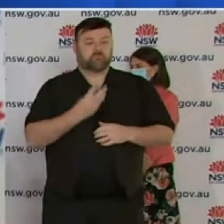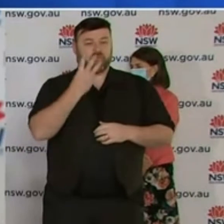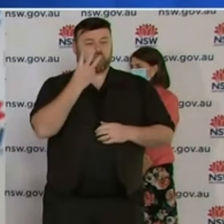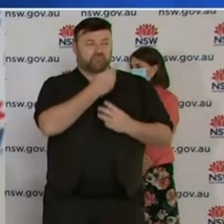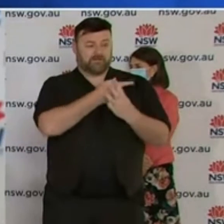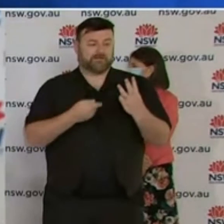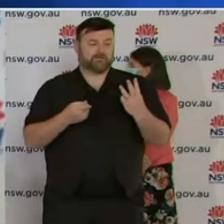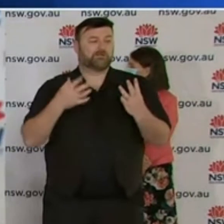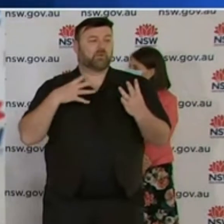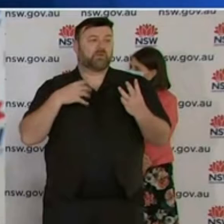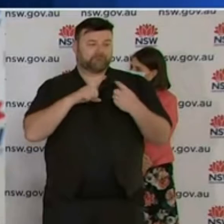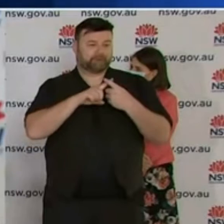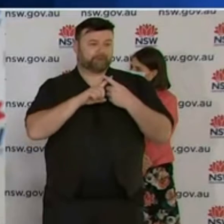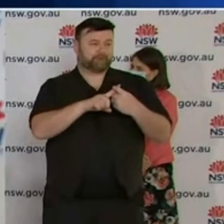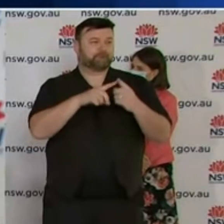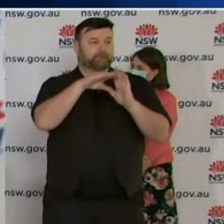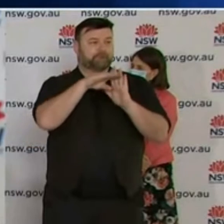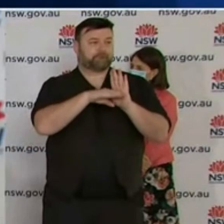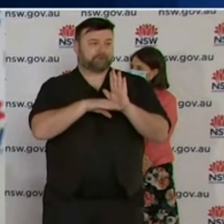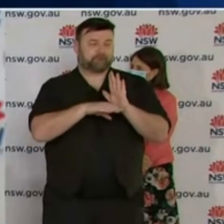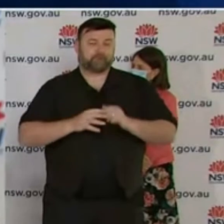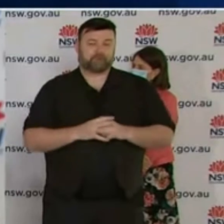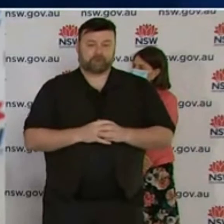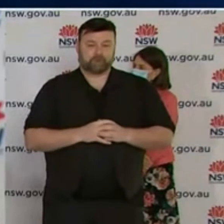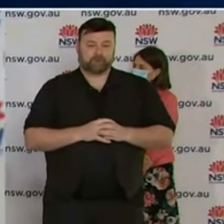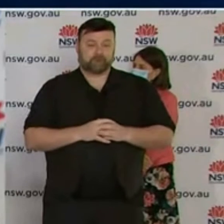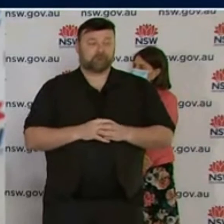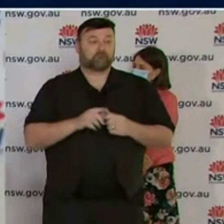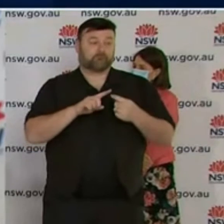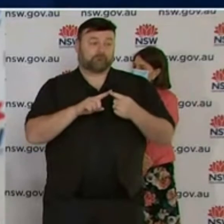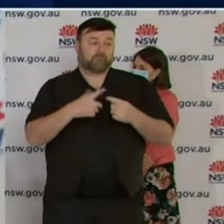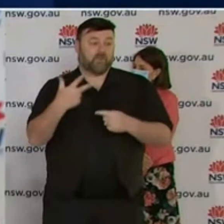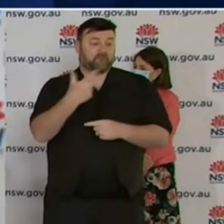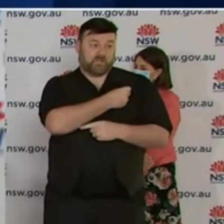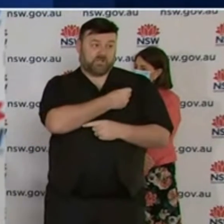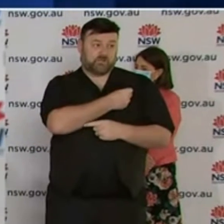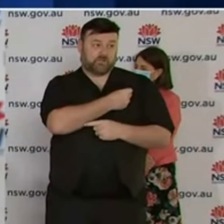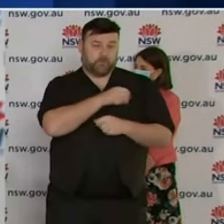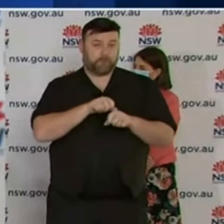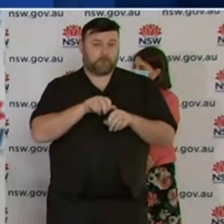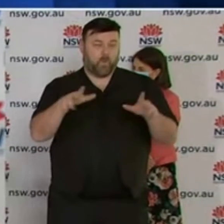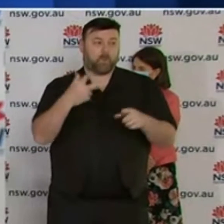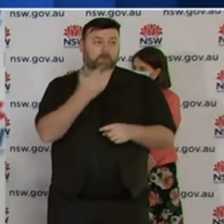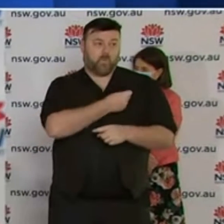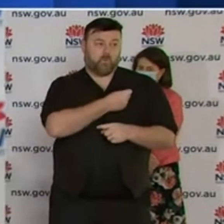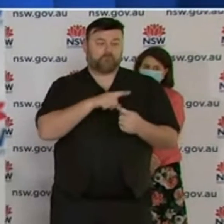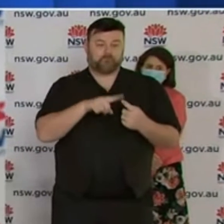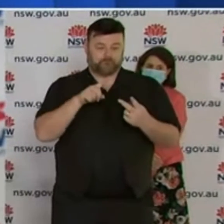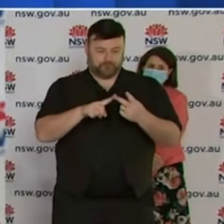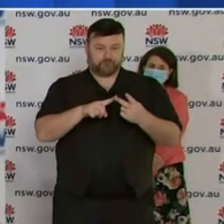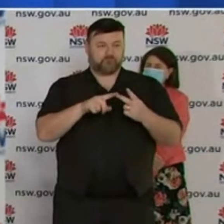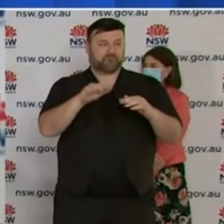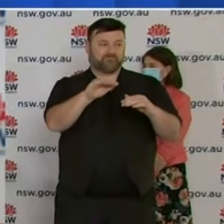to keep in place to keep the community safe. That's vaccination, getting rates up, that's the restrictions in the